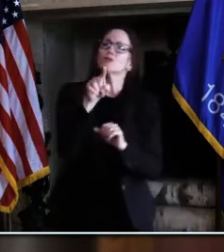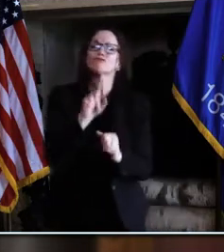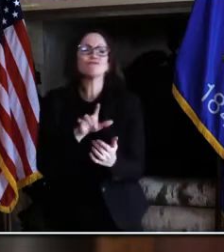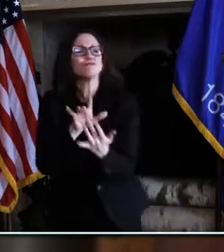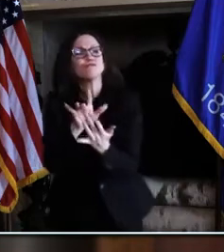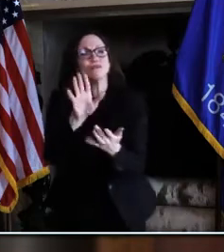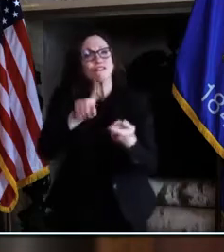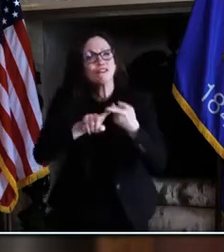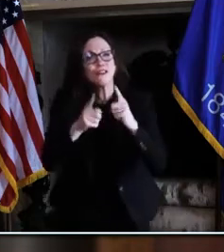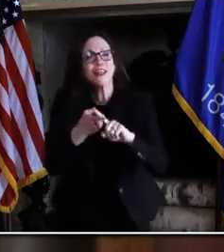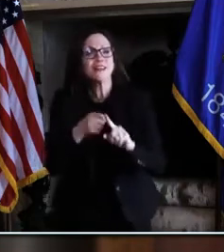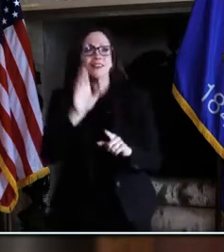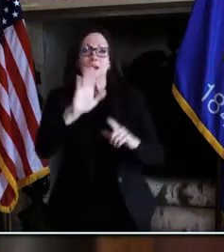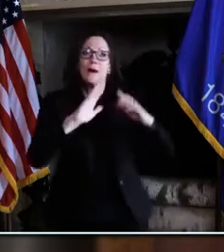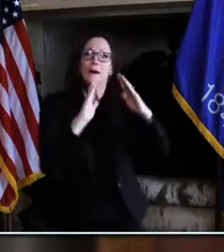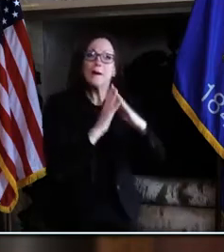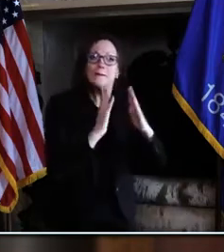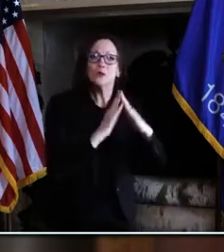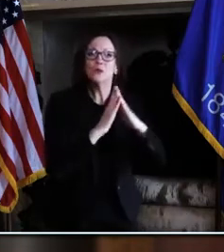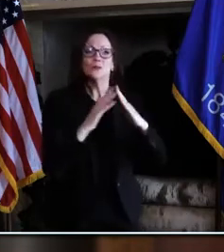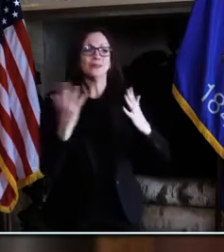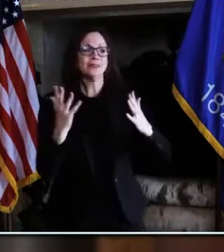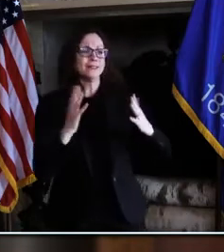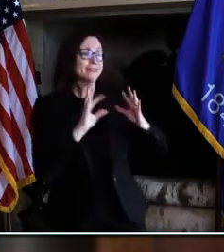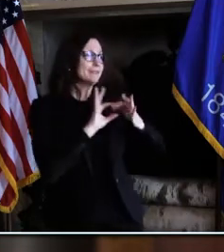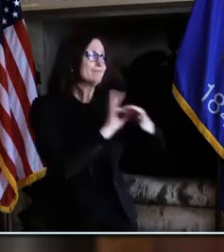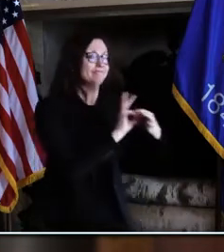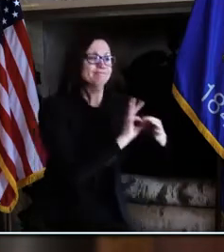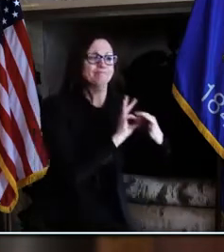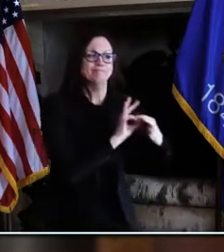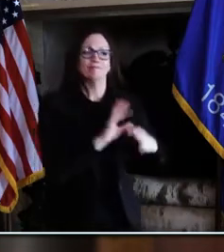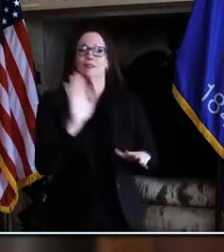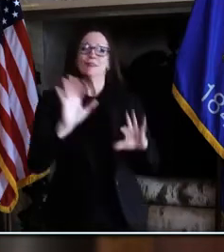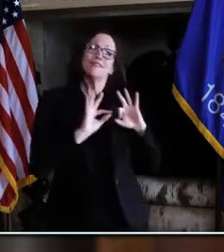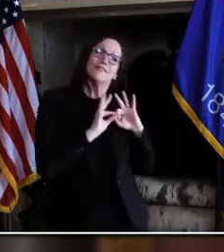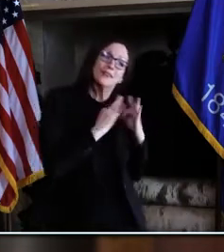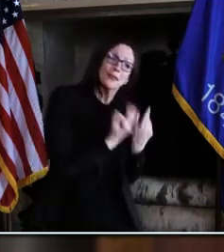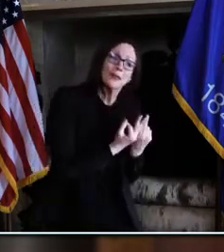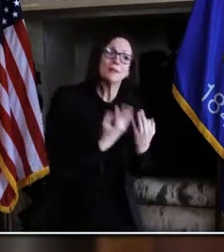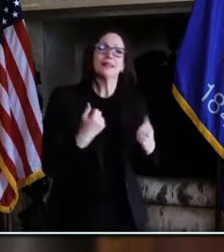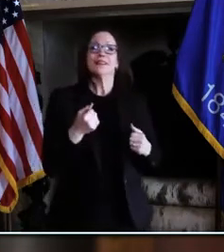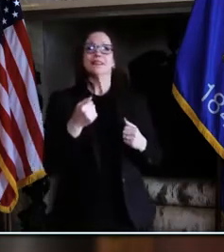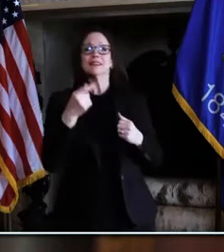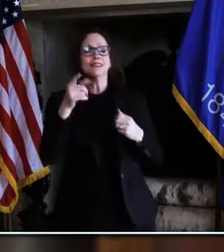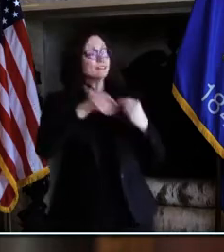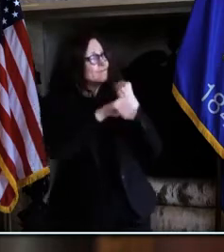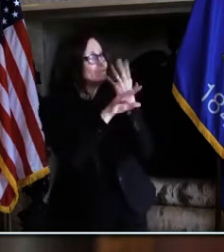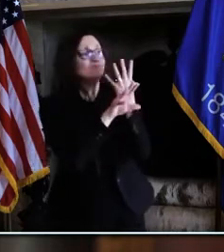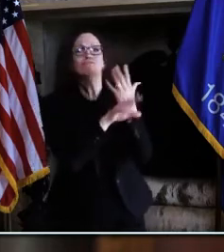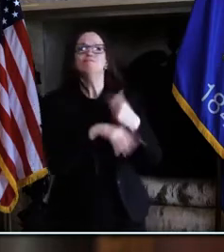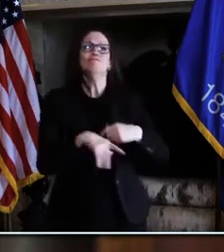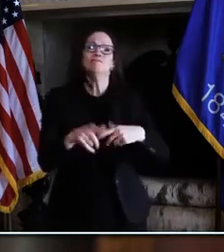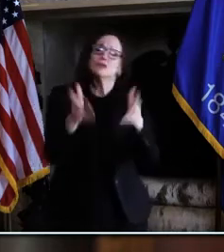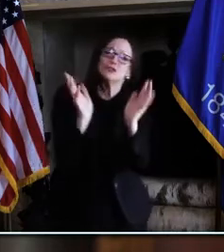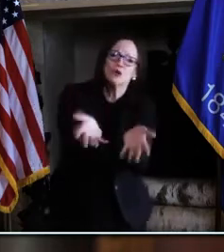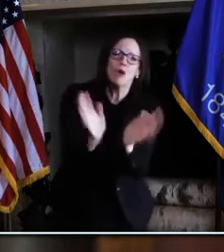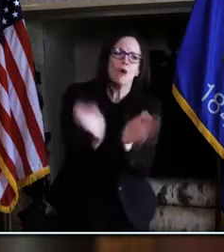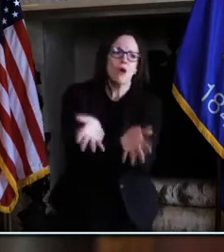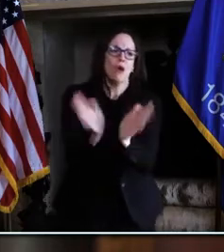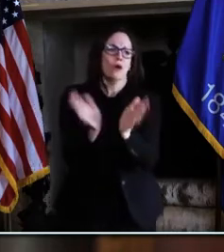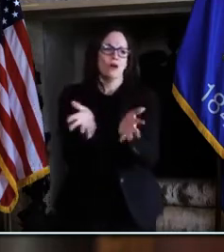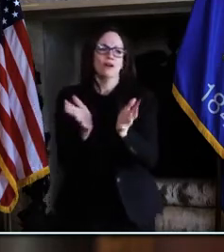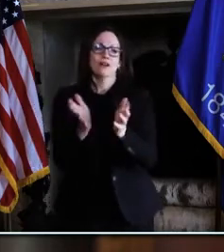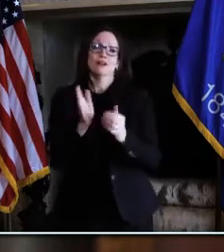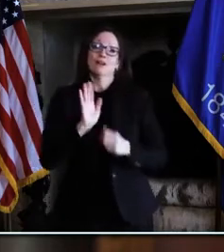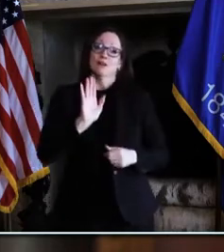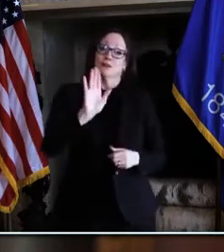neighbor, Google Hangout with your friends. Stay connected to your support system because we are going to need each other to get through